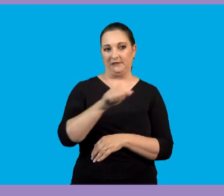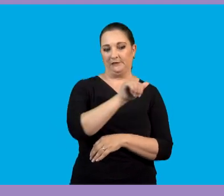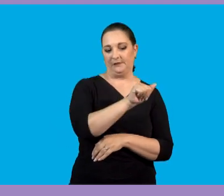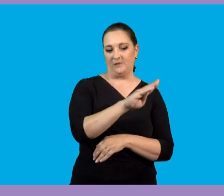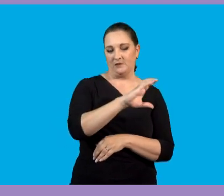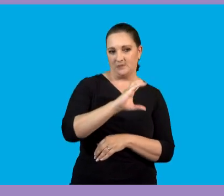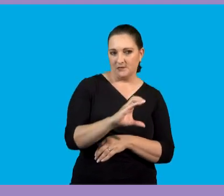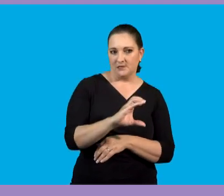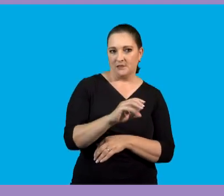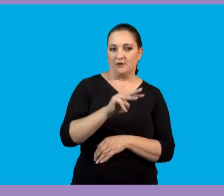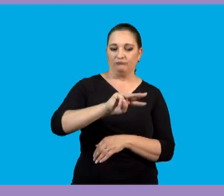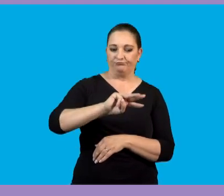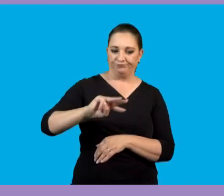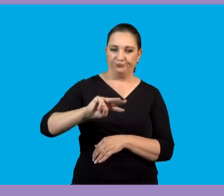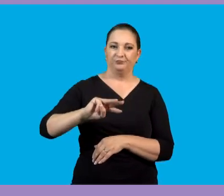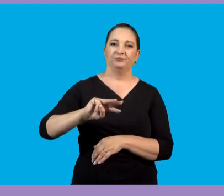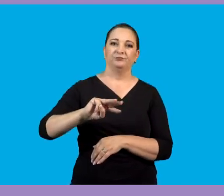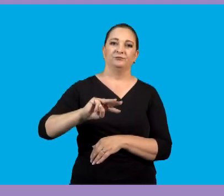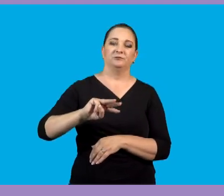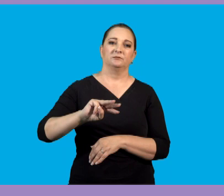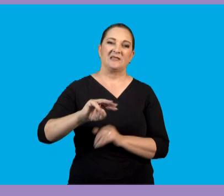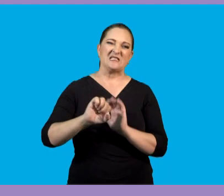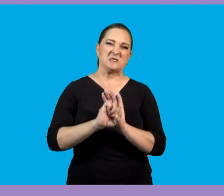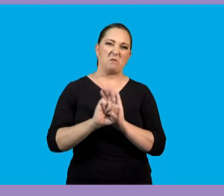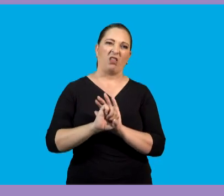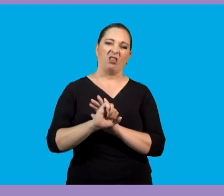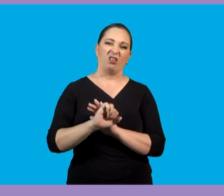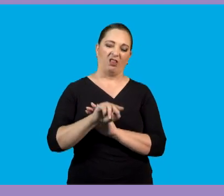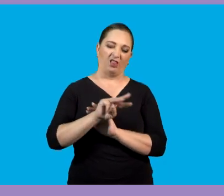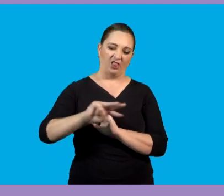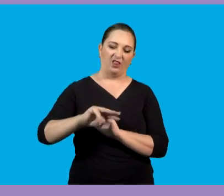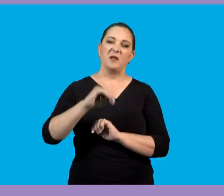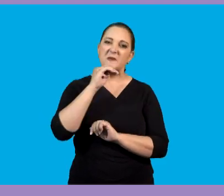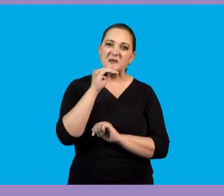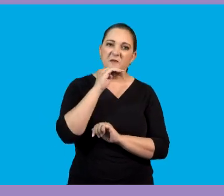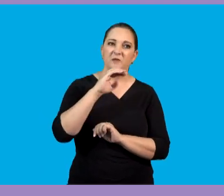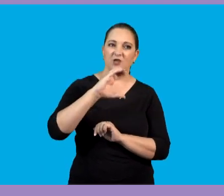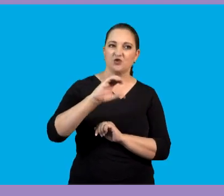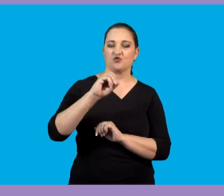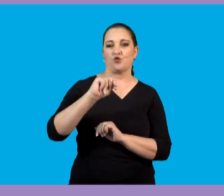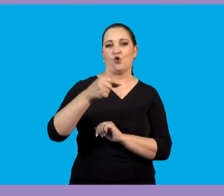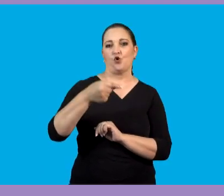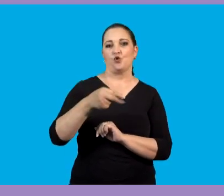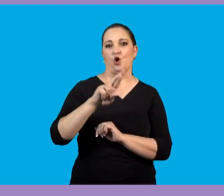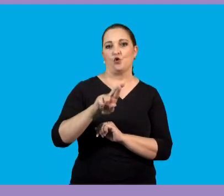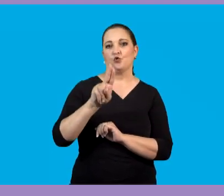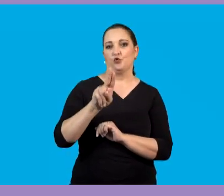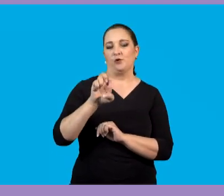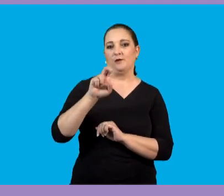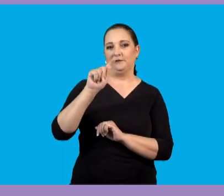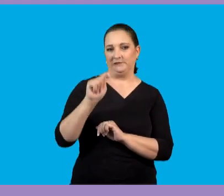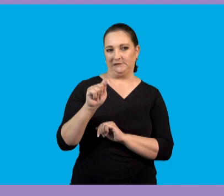ABC. And of course, that symbol for congruency. And we will say that it is congruent